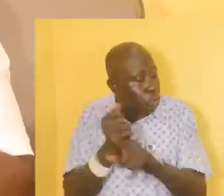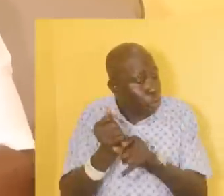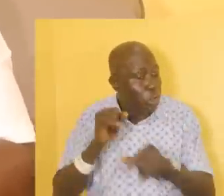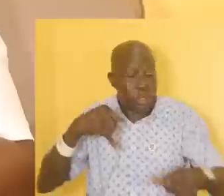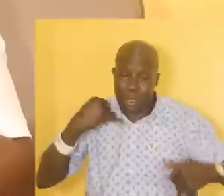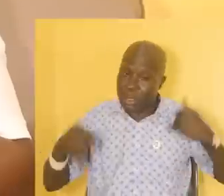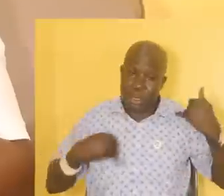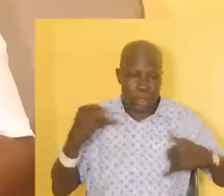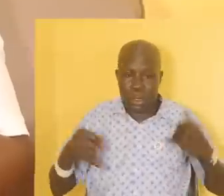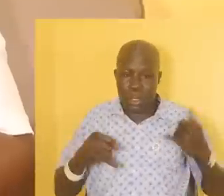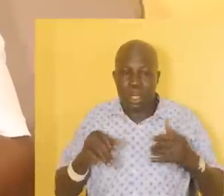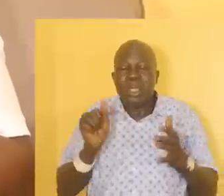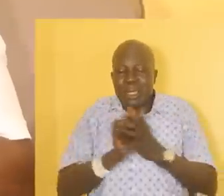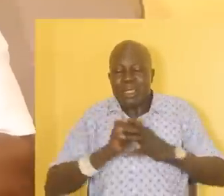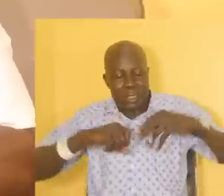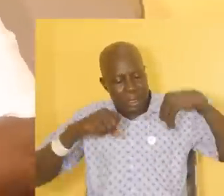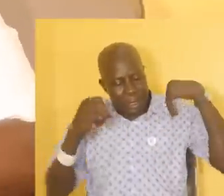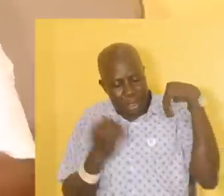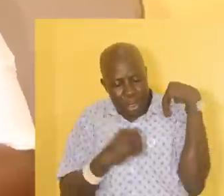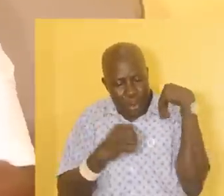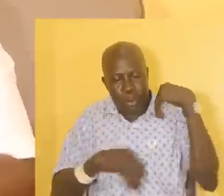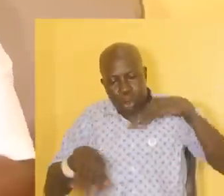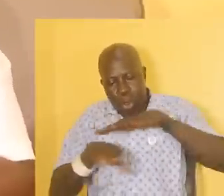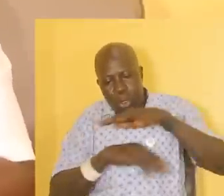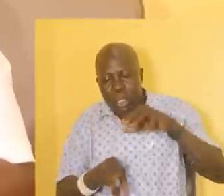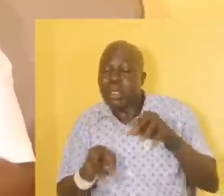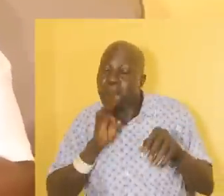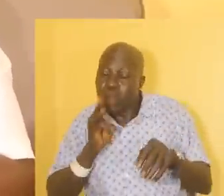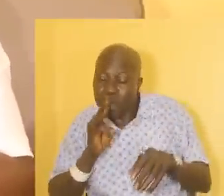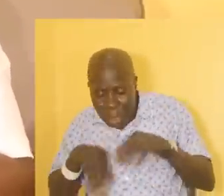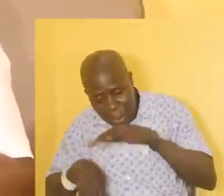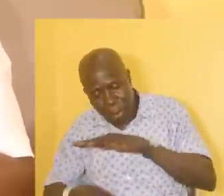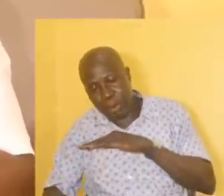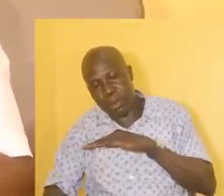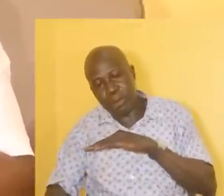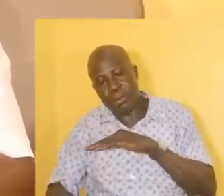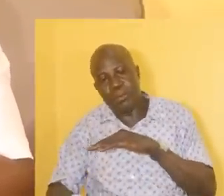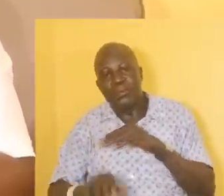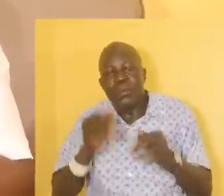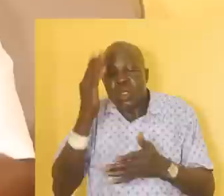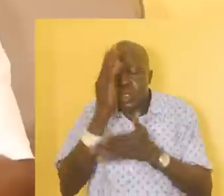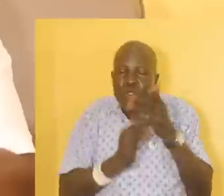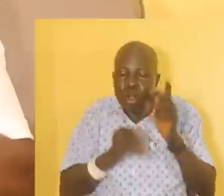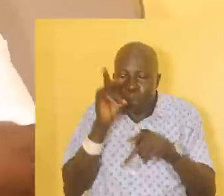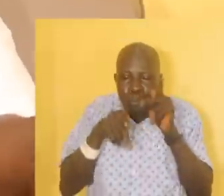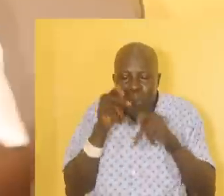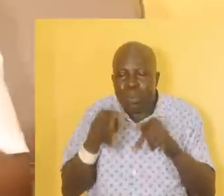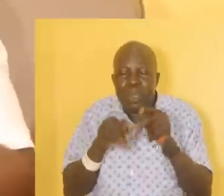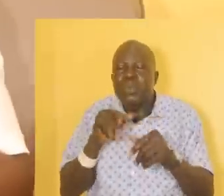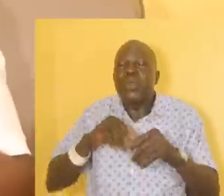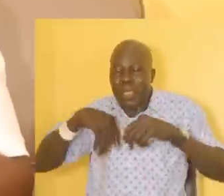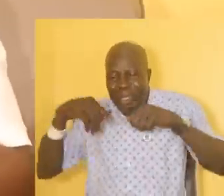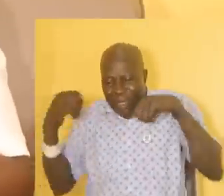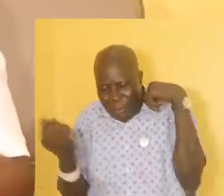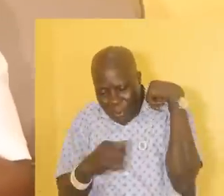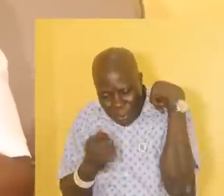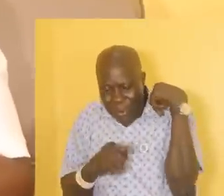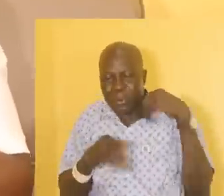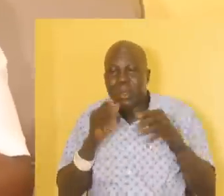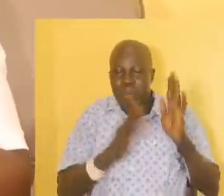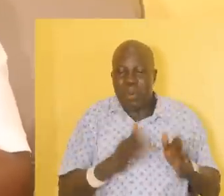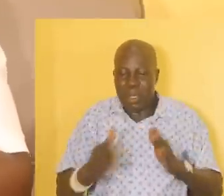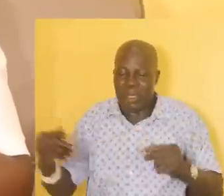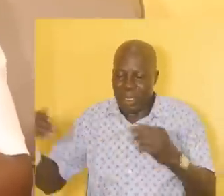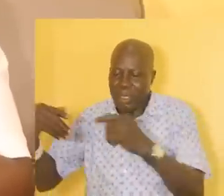the preamble. What is drumming is eating. Some people are